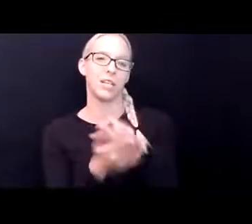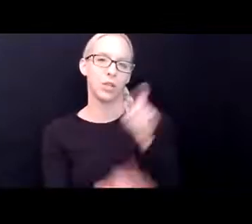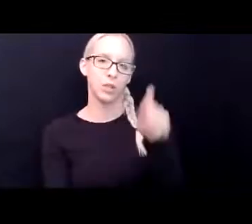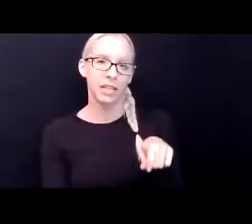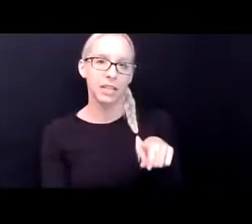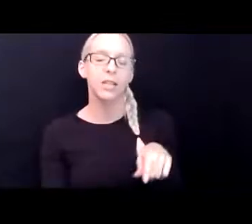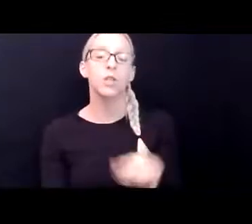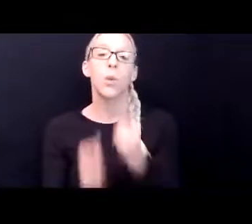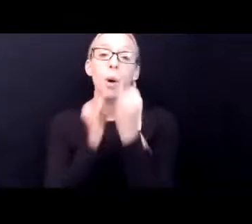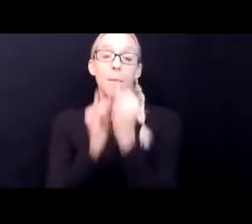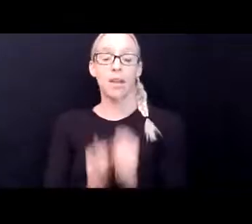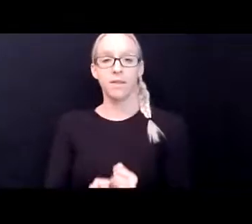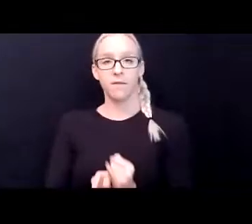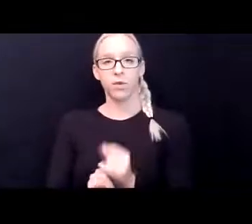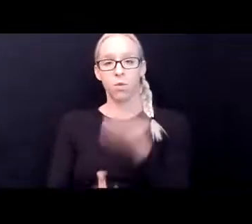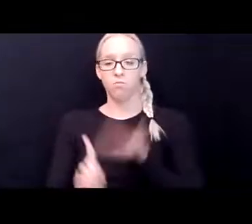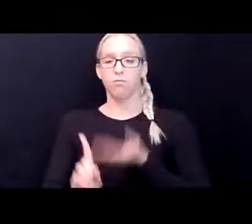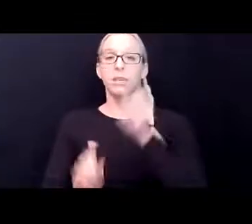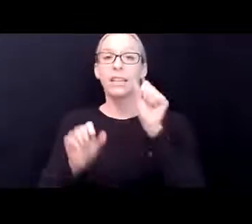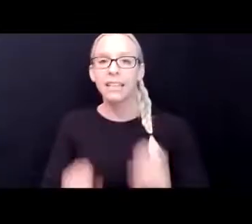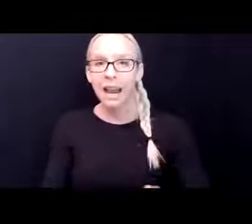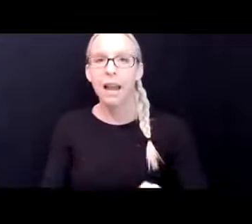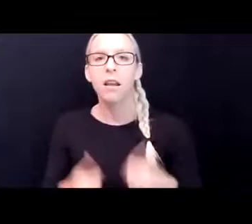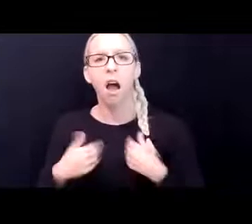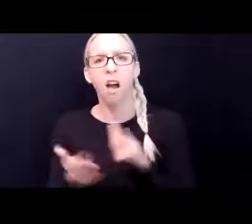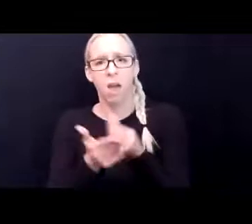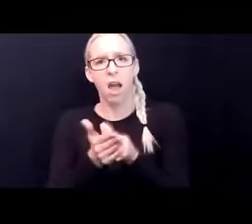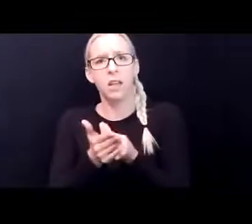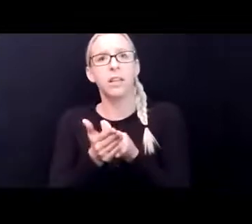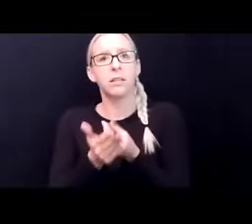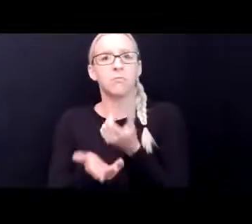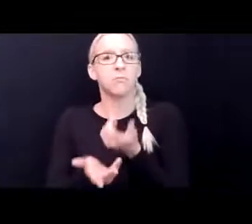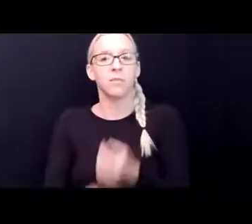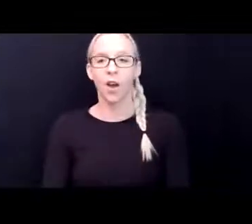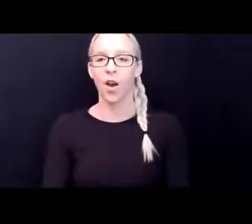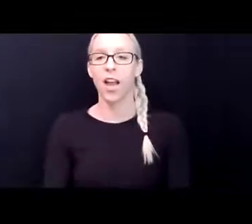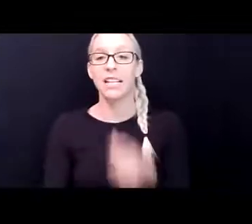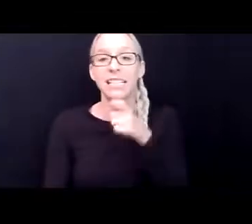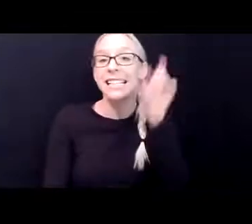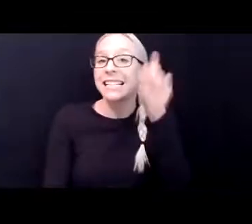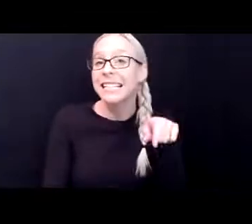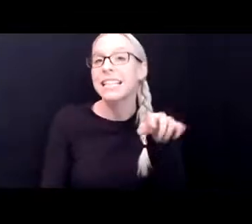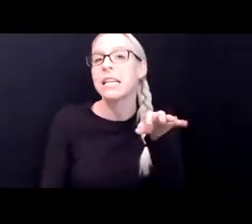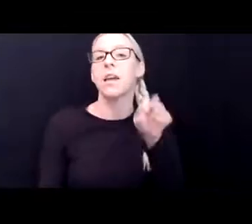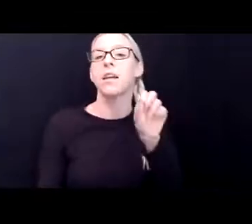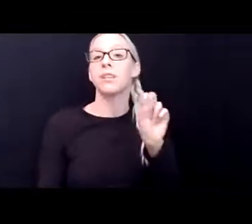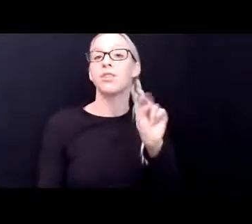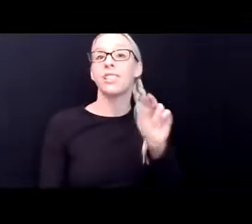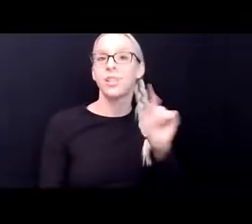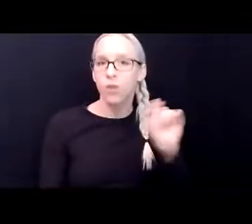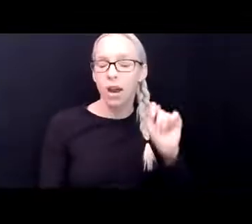that benefit can have a lot of money and maybe doesn't need a special needs trust. There may be reasons to